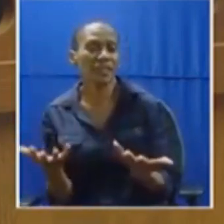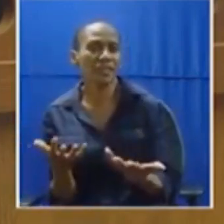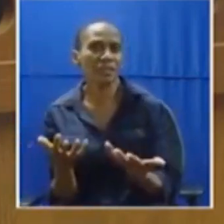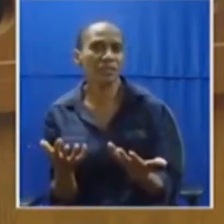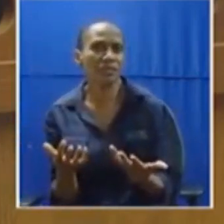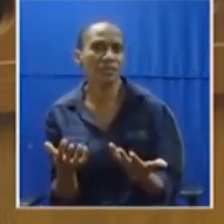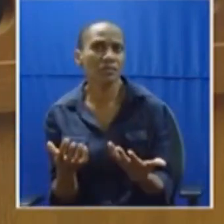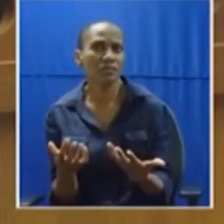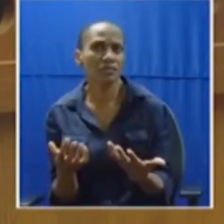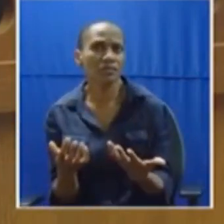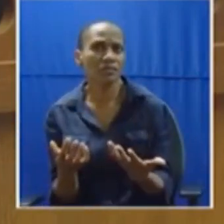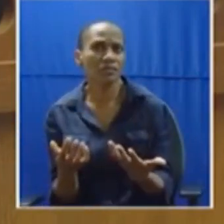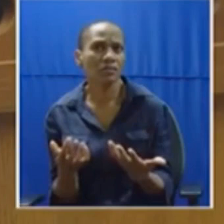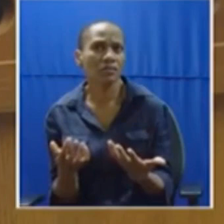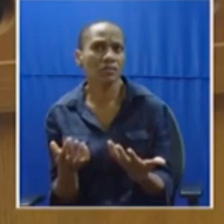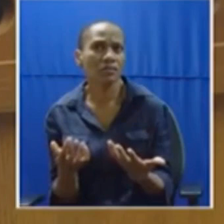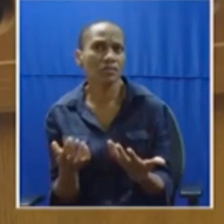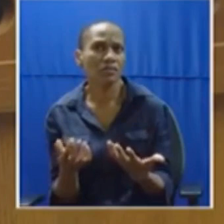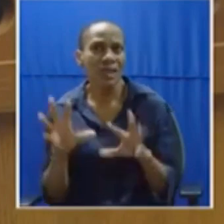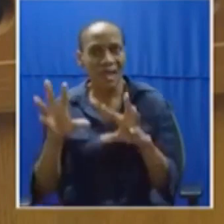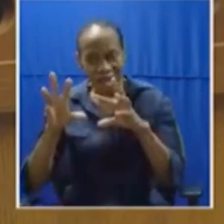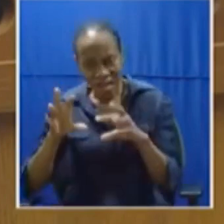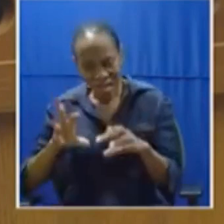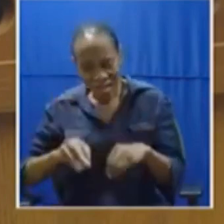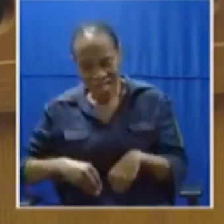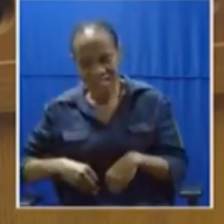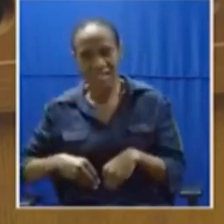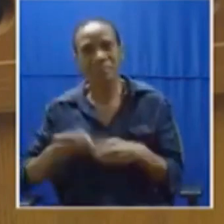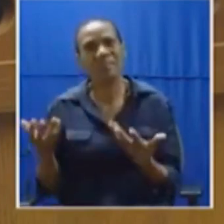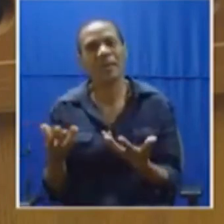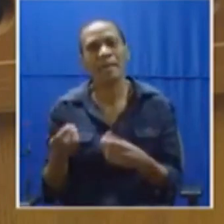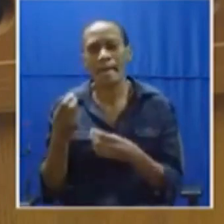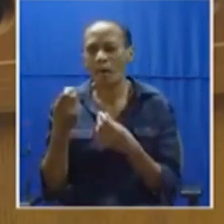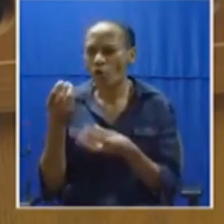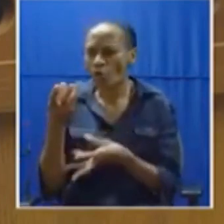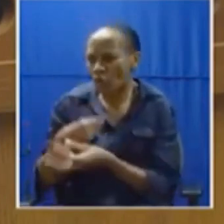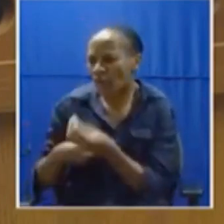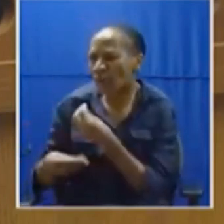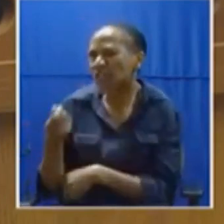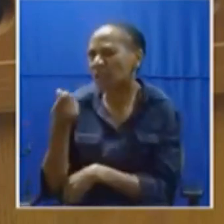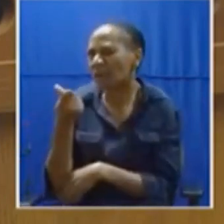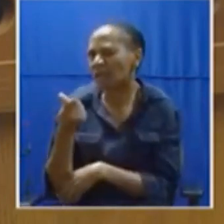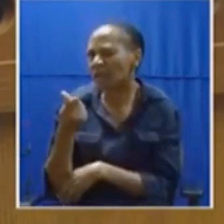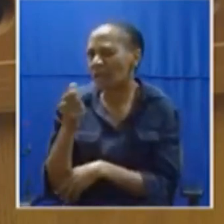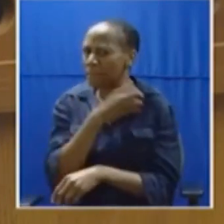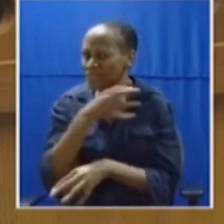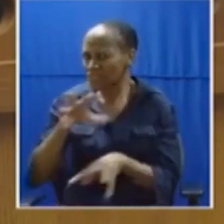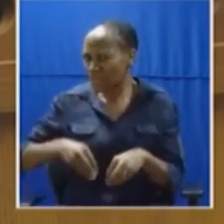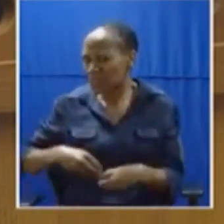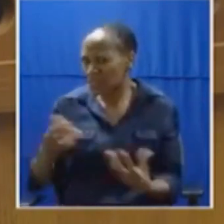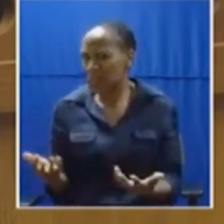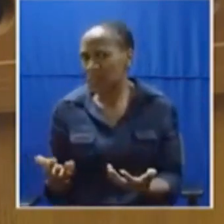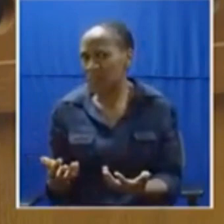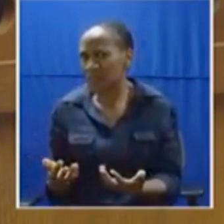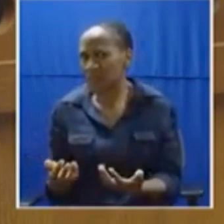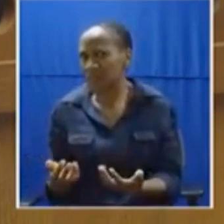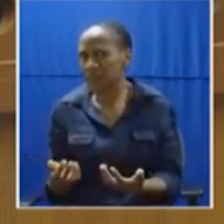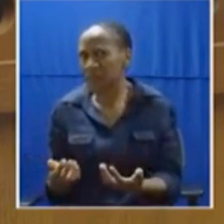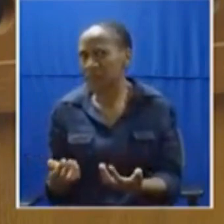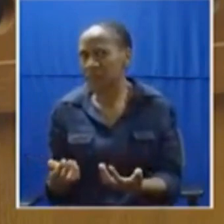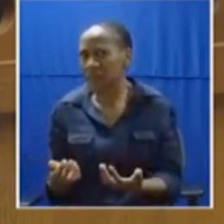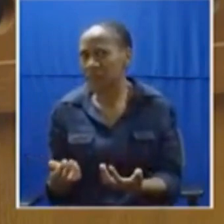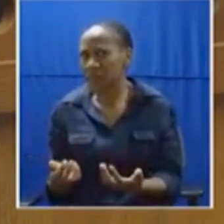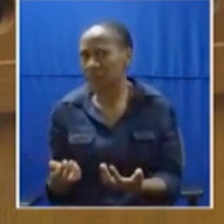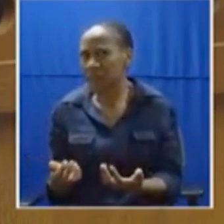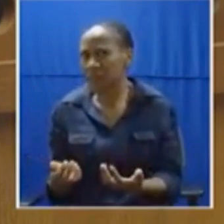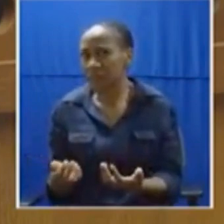literally accepting bags of corruption money. Now, one would think that when the designer house Louis Vuitton released the never